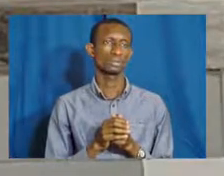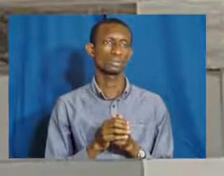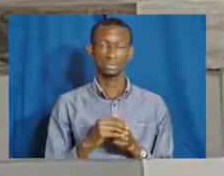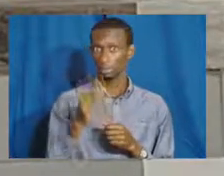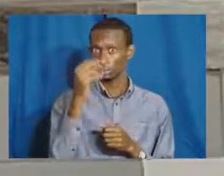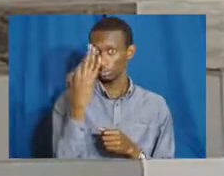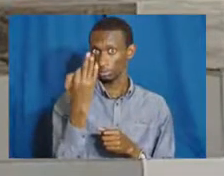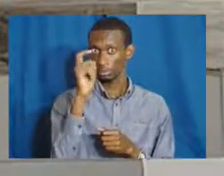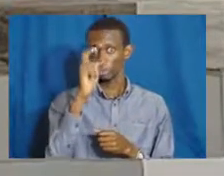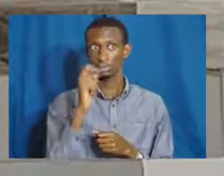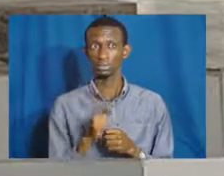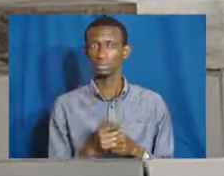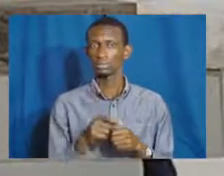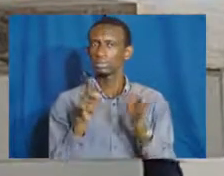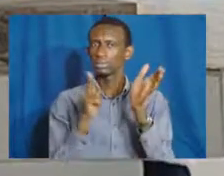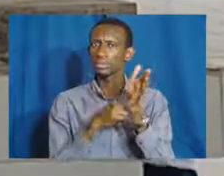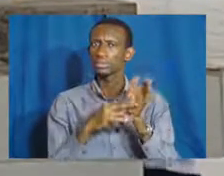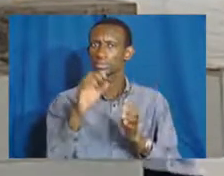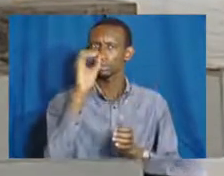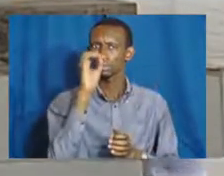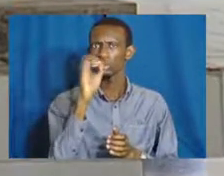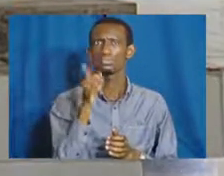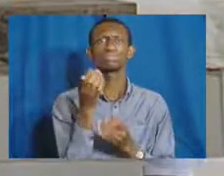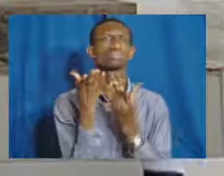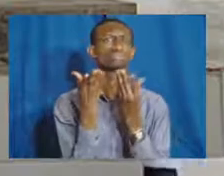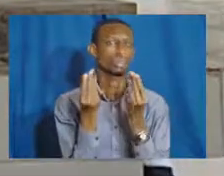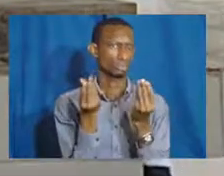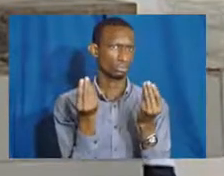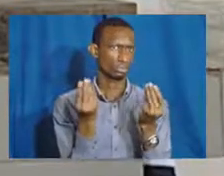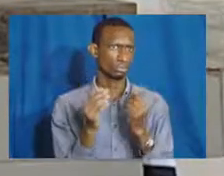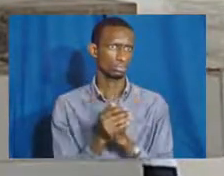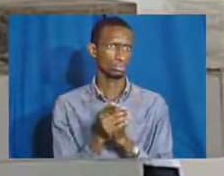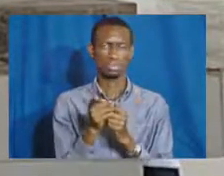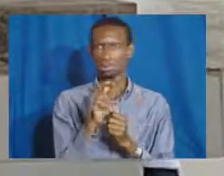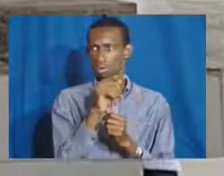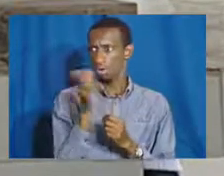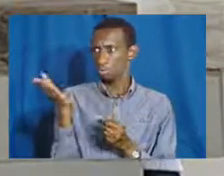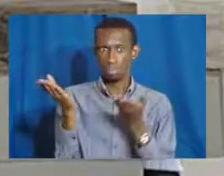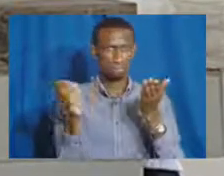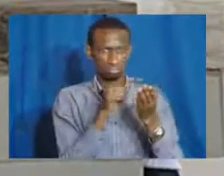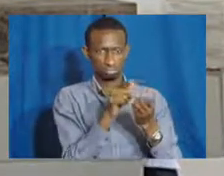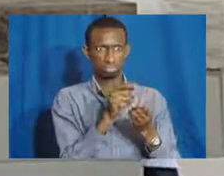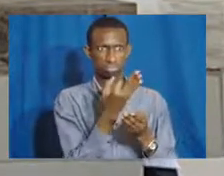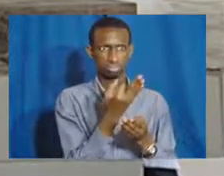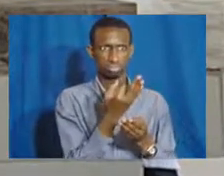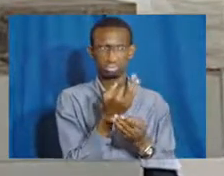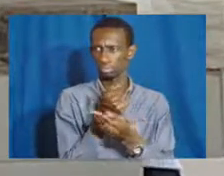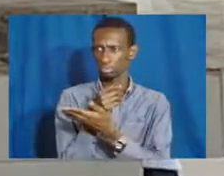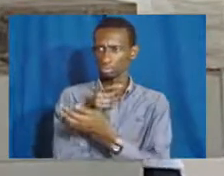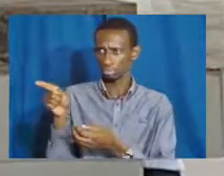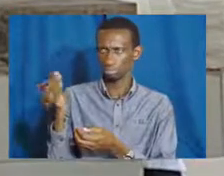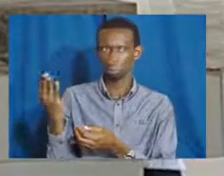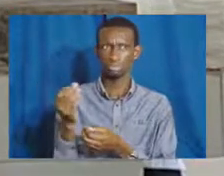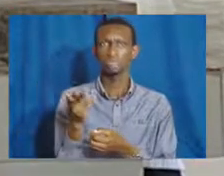3x equals 0. Simple, we divide both sides by 3. I'll be having x which is